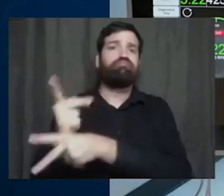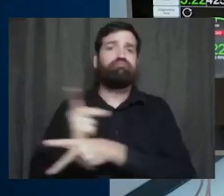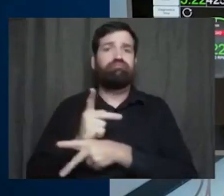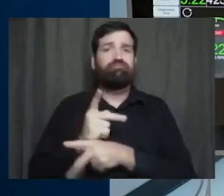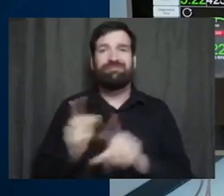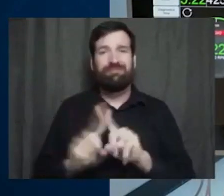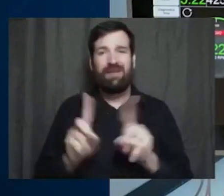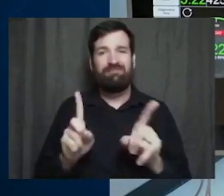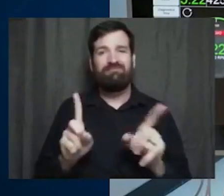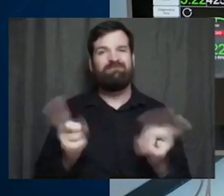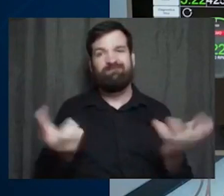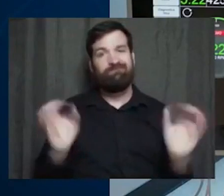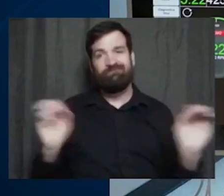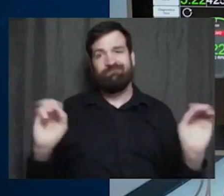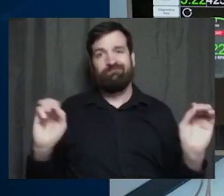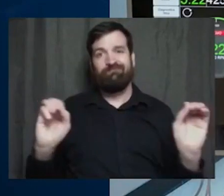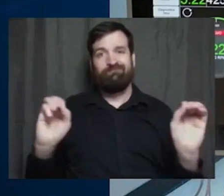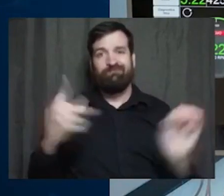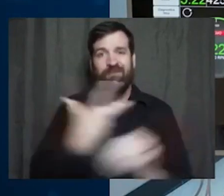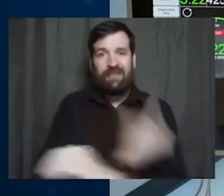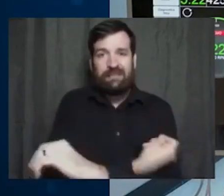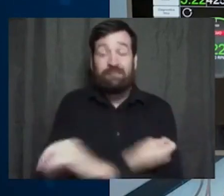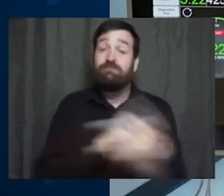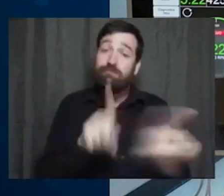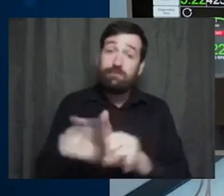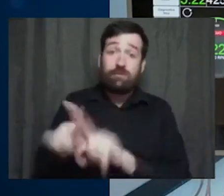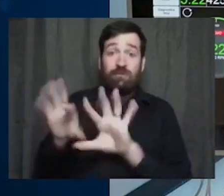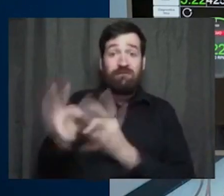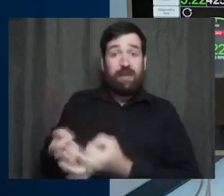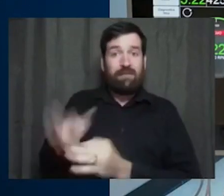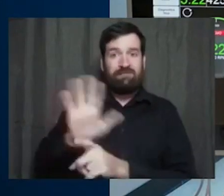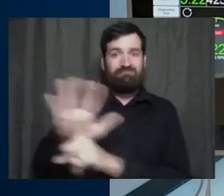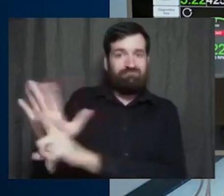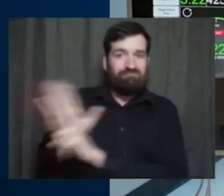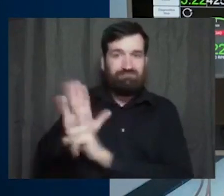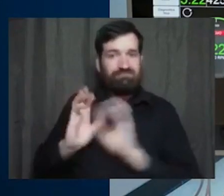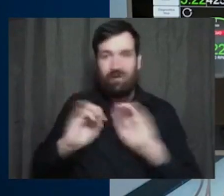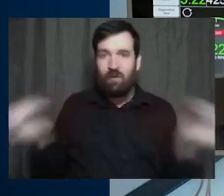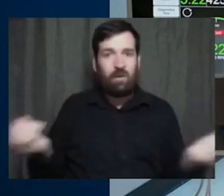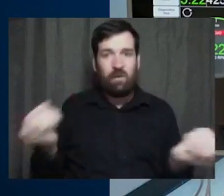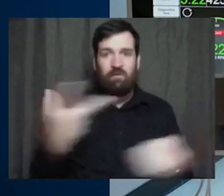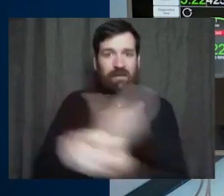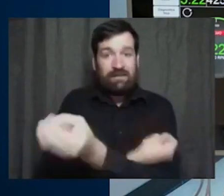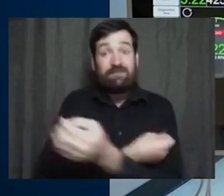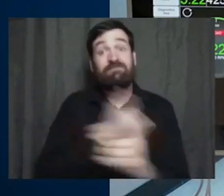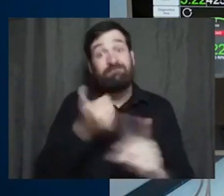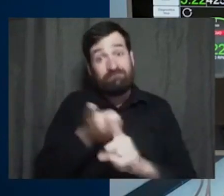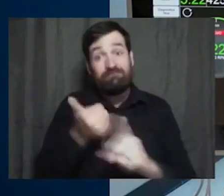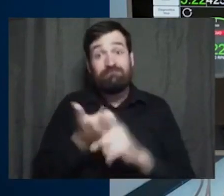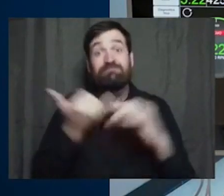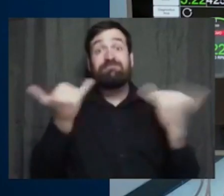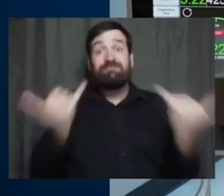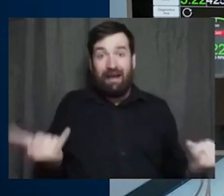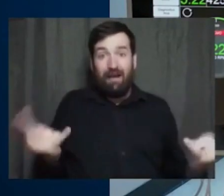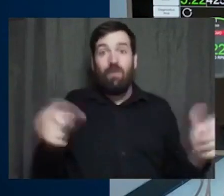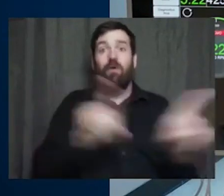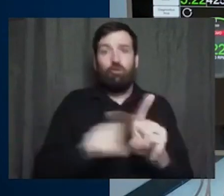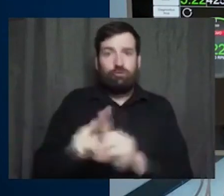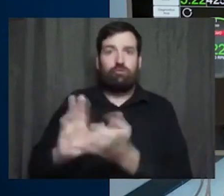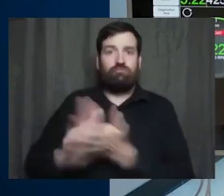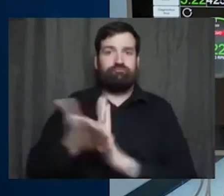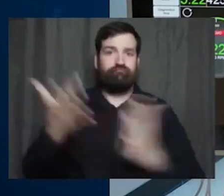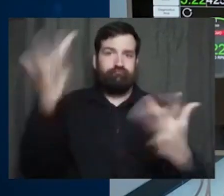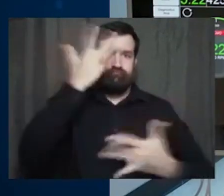vaccine. Also, family members did not get the vaccine. Family members also have now COVID-19 as well. But again, a